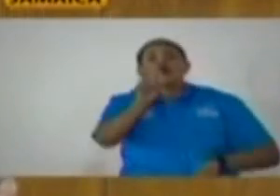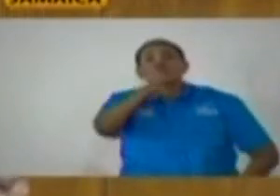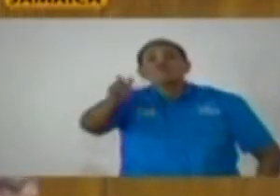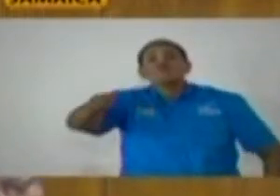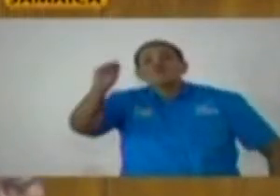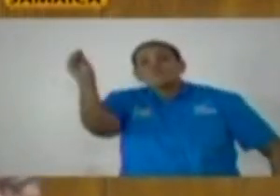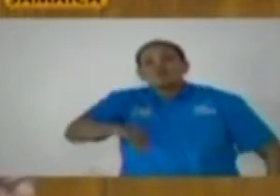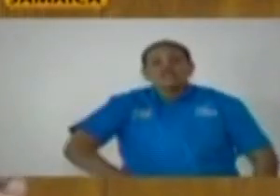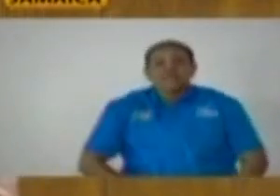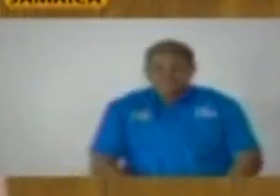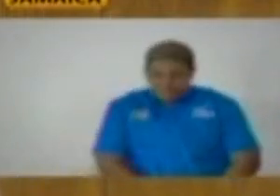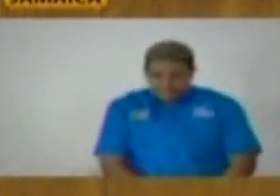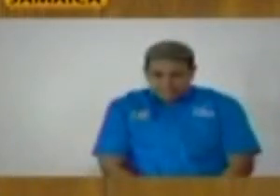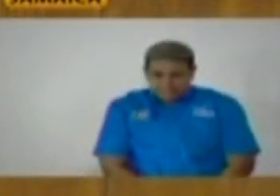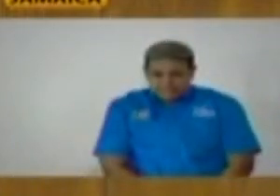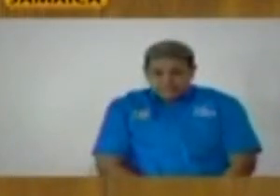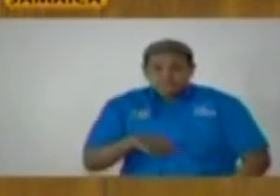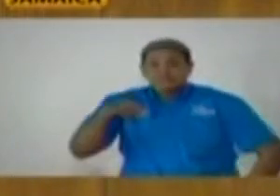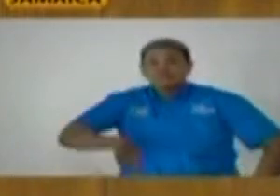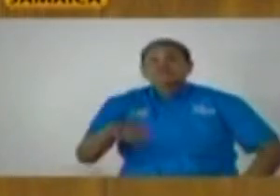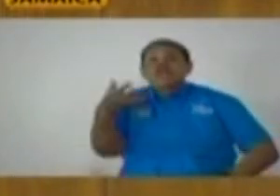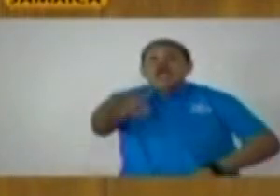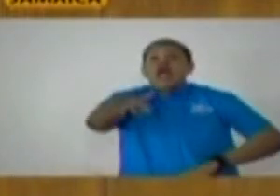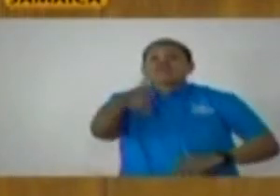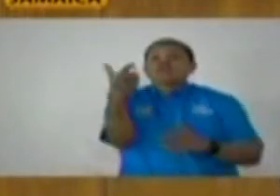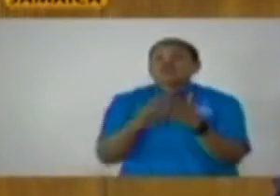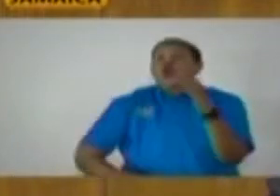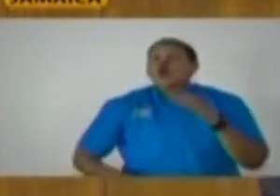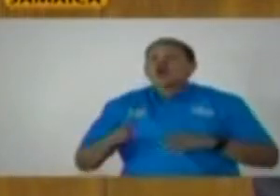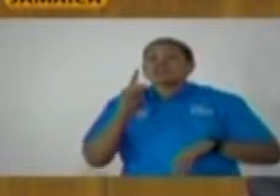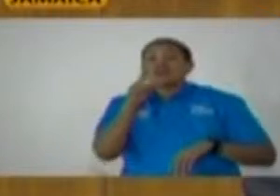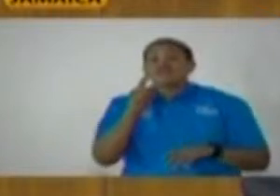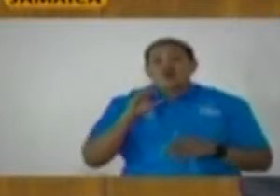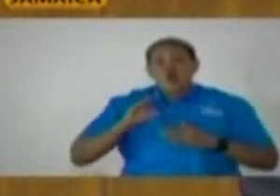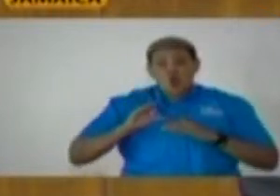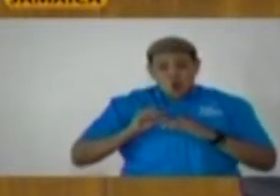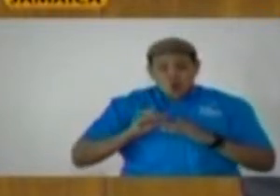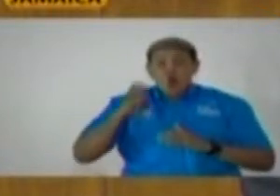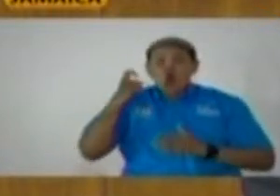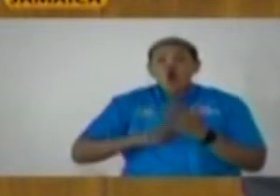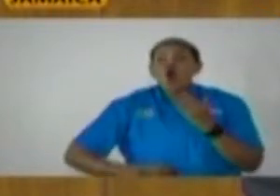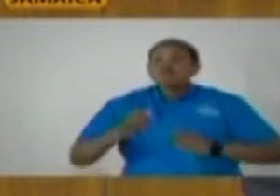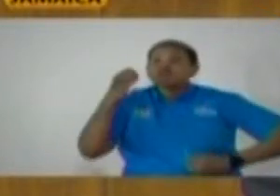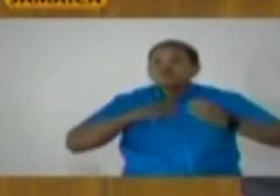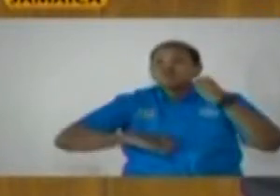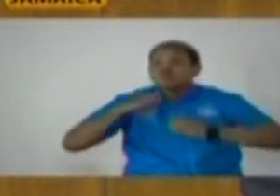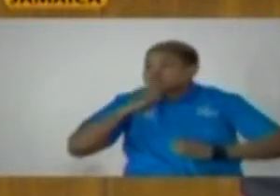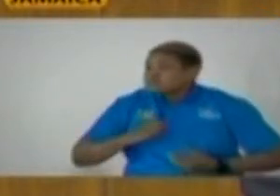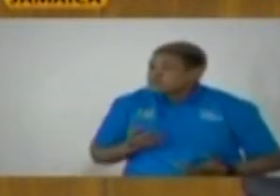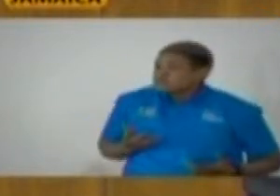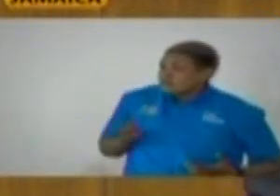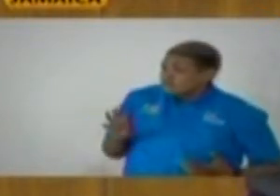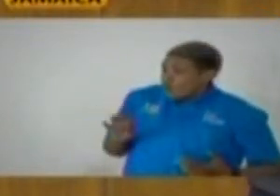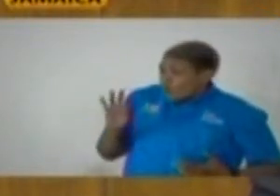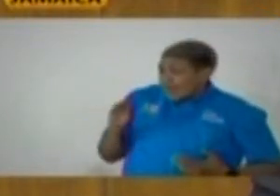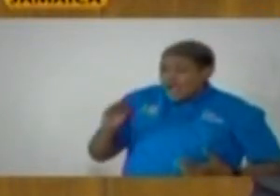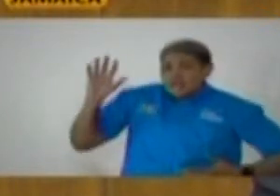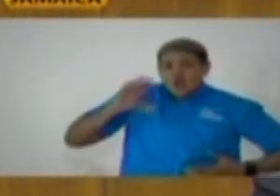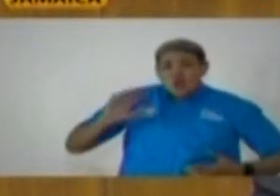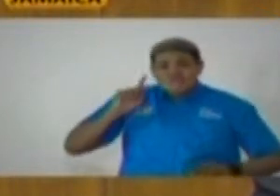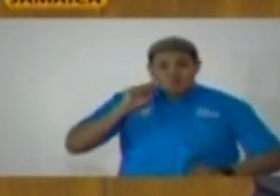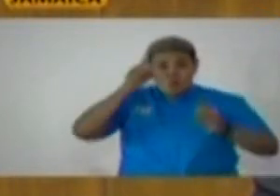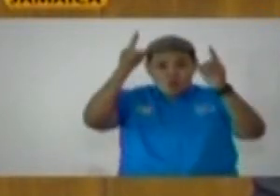22%. This would put the average cost of a low-cost, nutritionally balanced diet for one